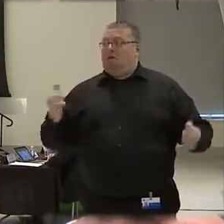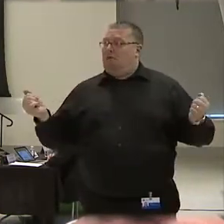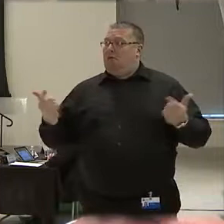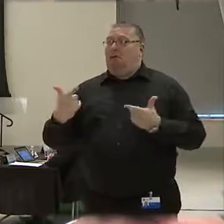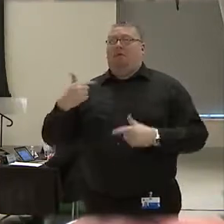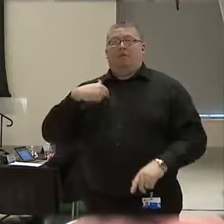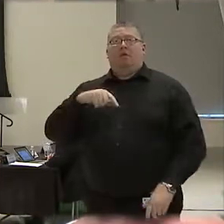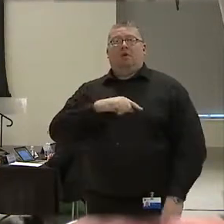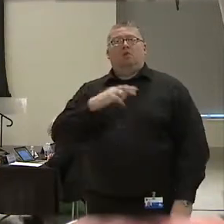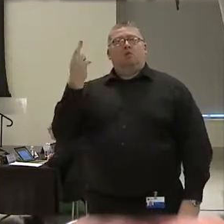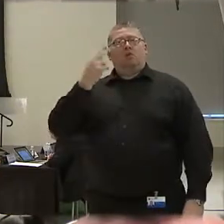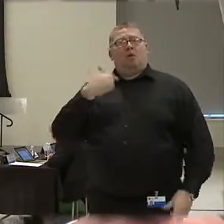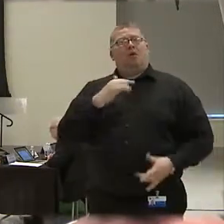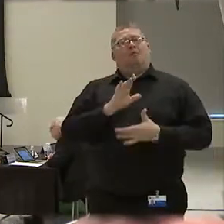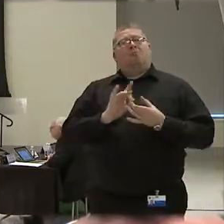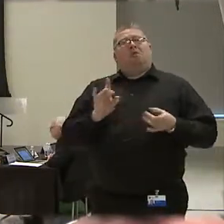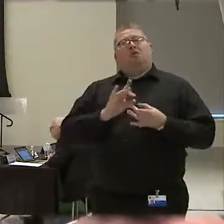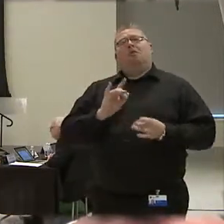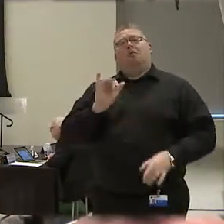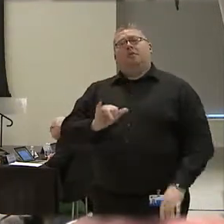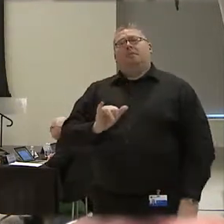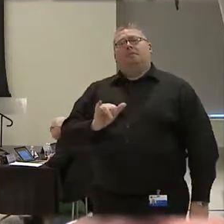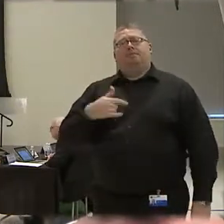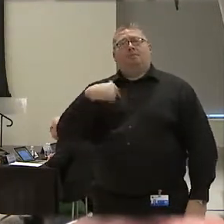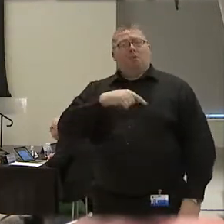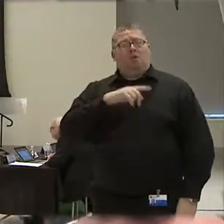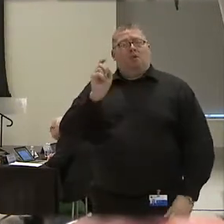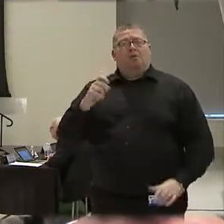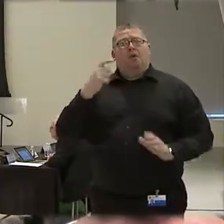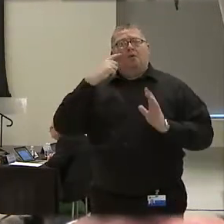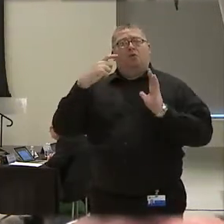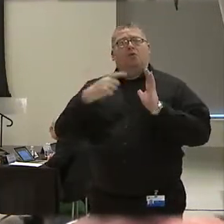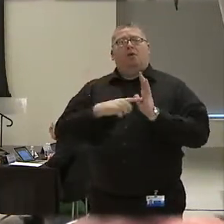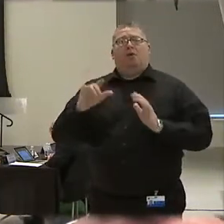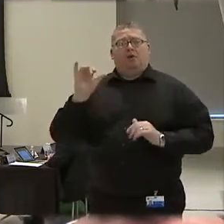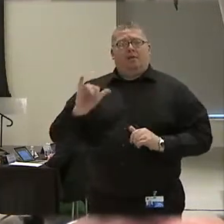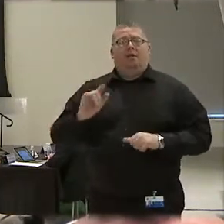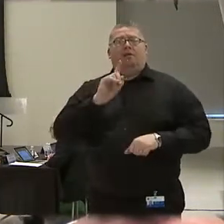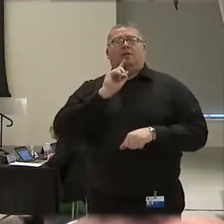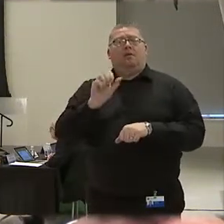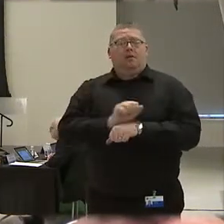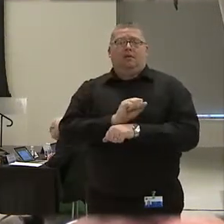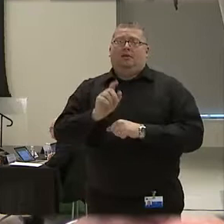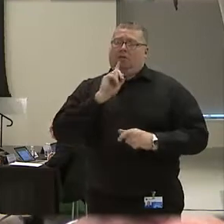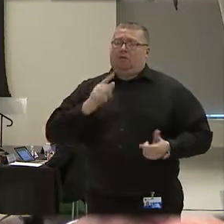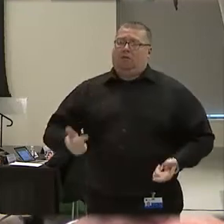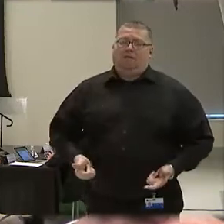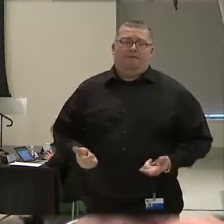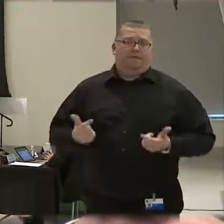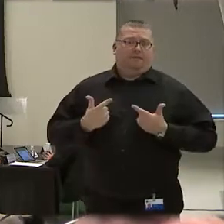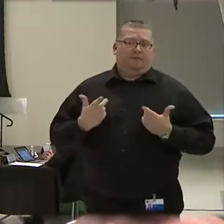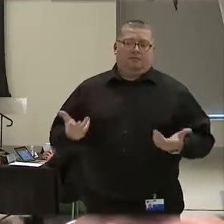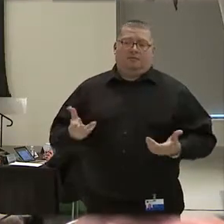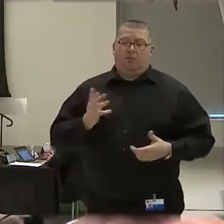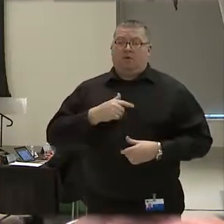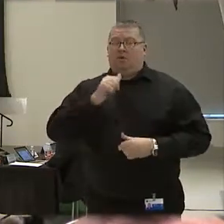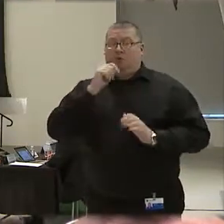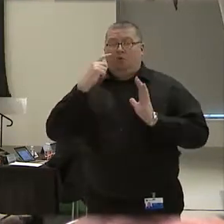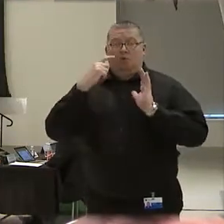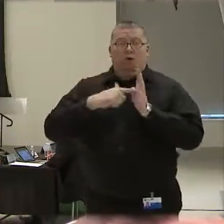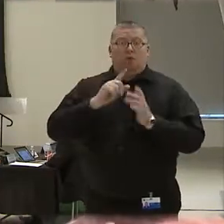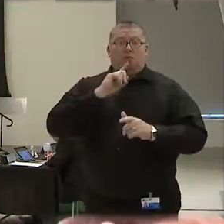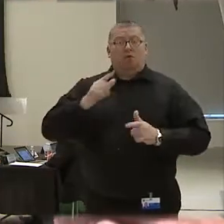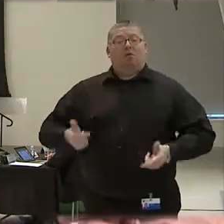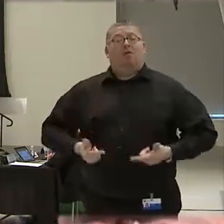us. And the reason I say it is because we have to recognize that is a reality. And if we don't recognize the reality,